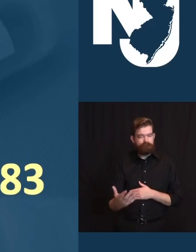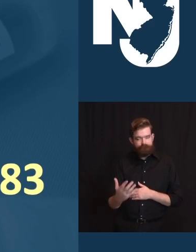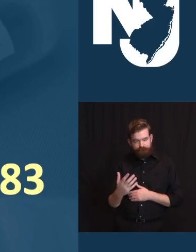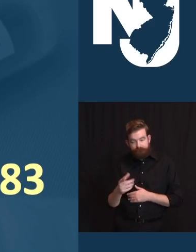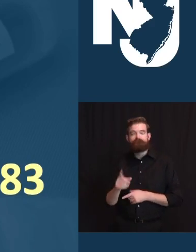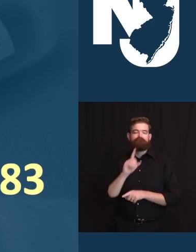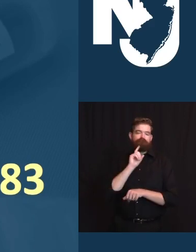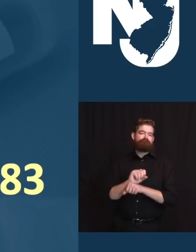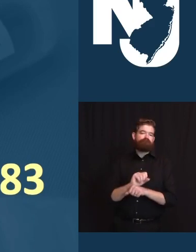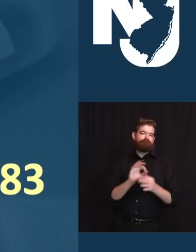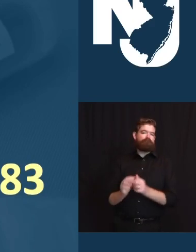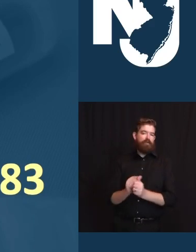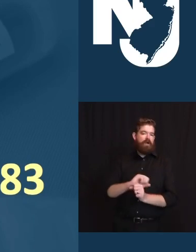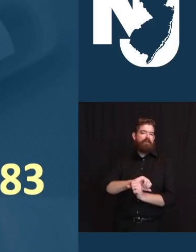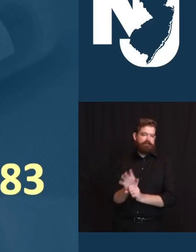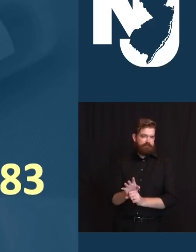unfathomable